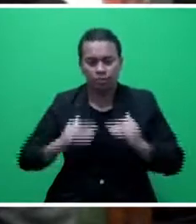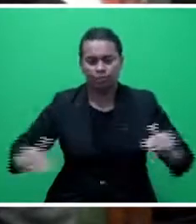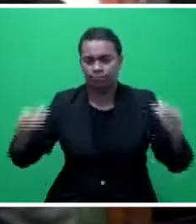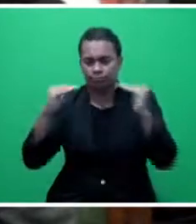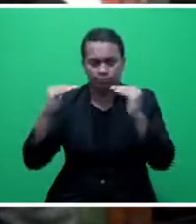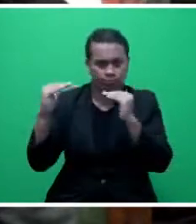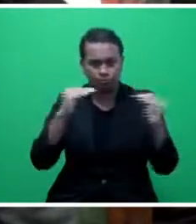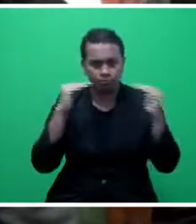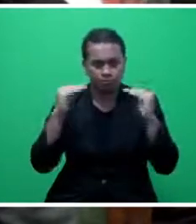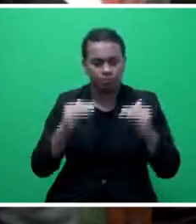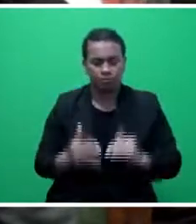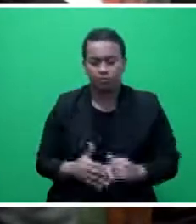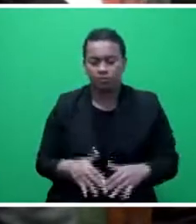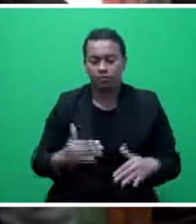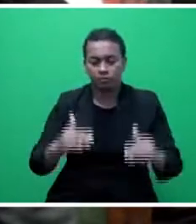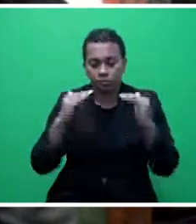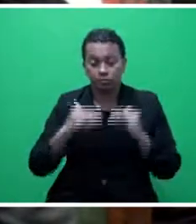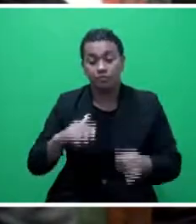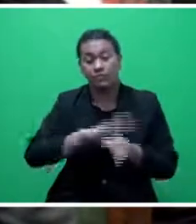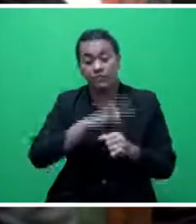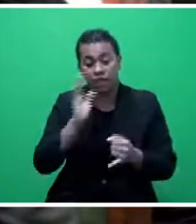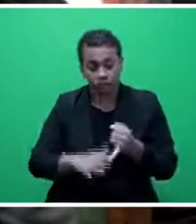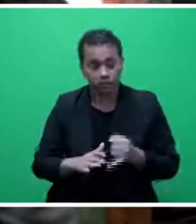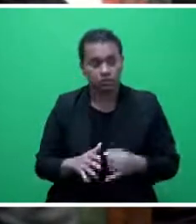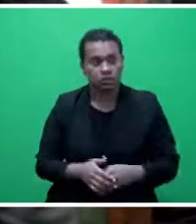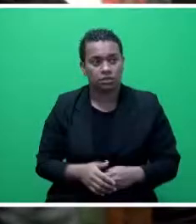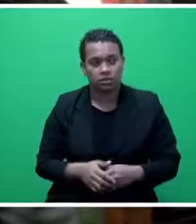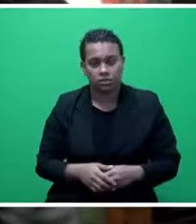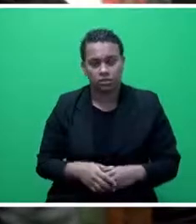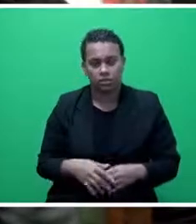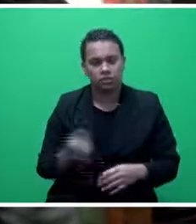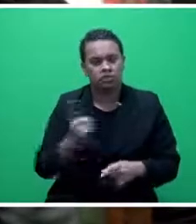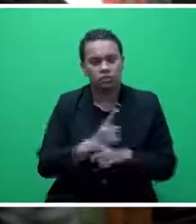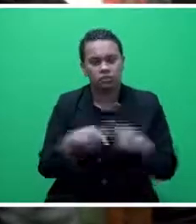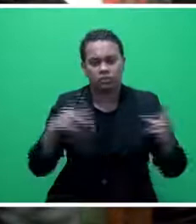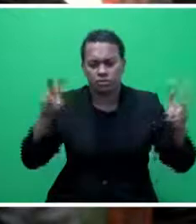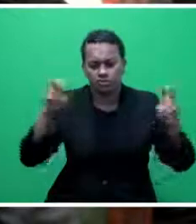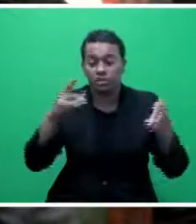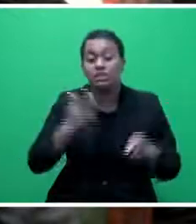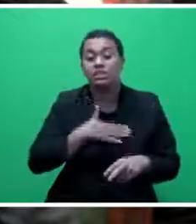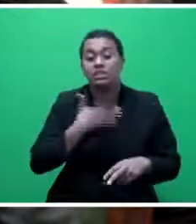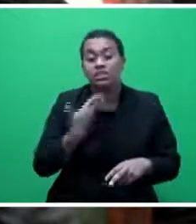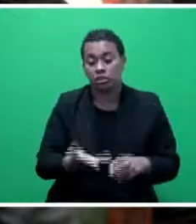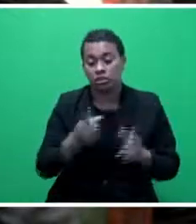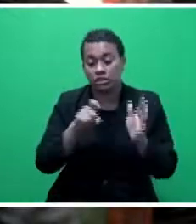the interest rates. The way that interest rates were, at the moment,